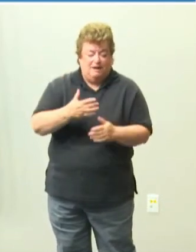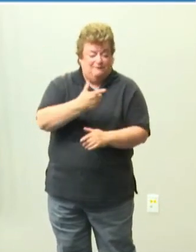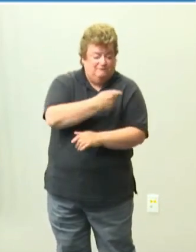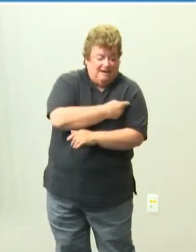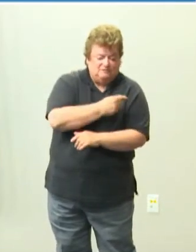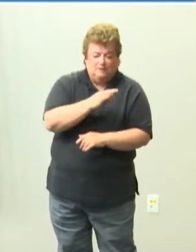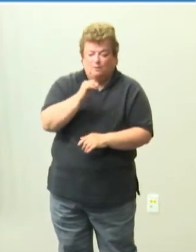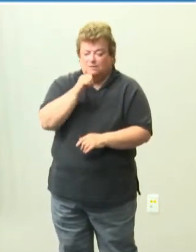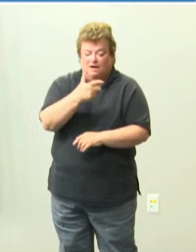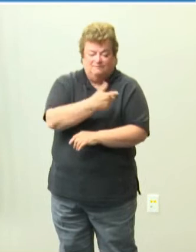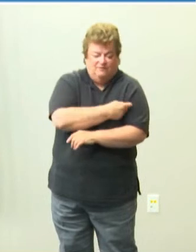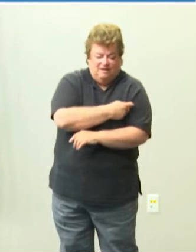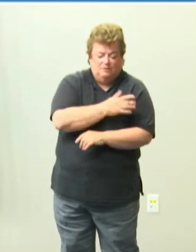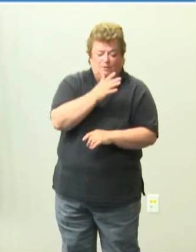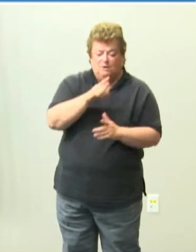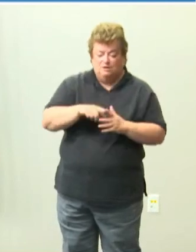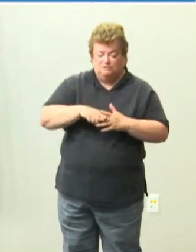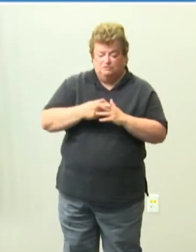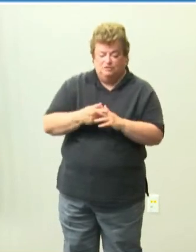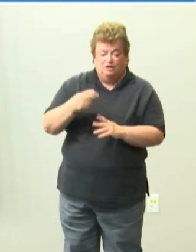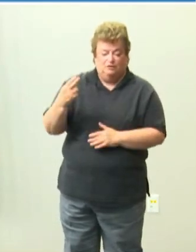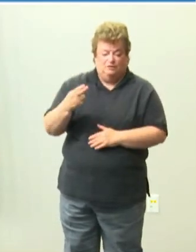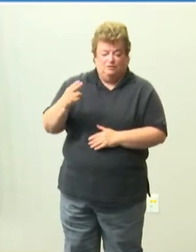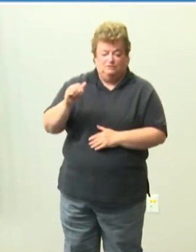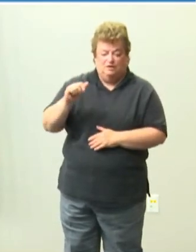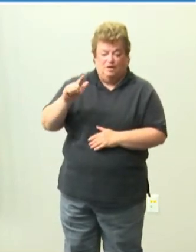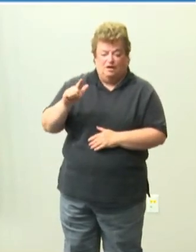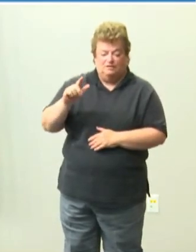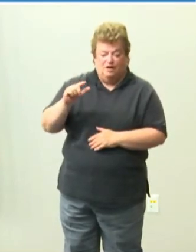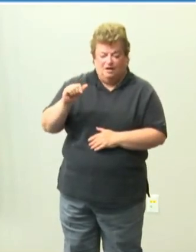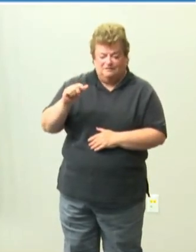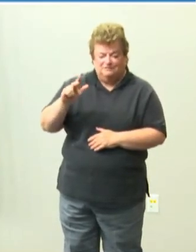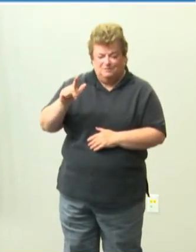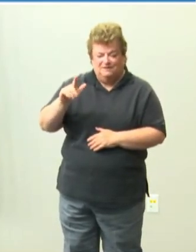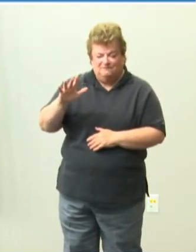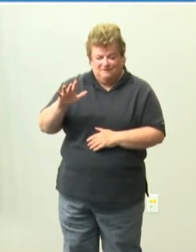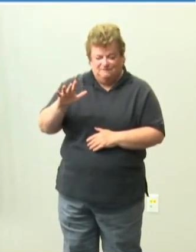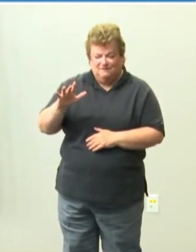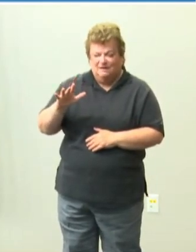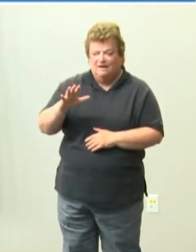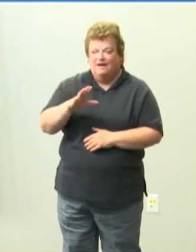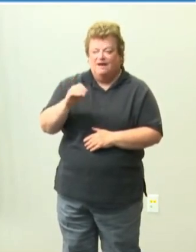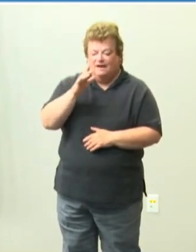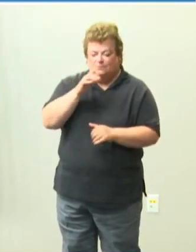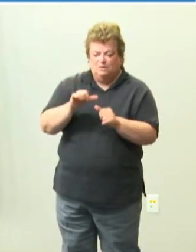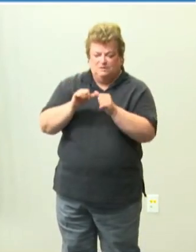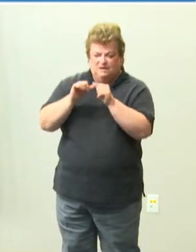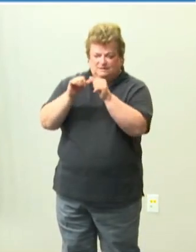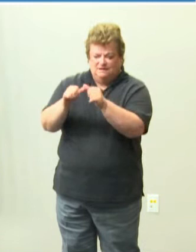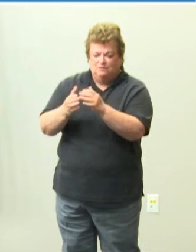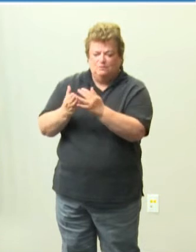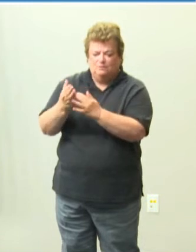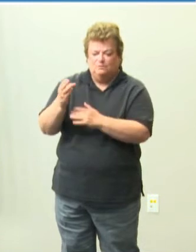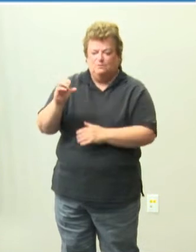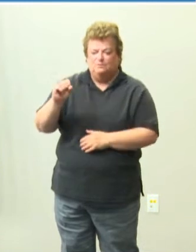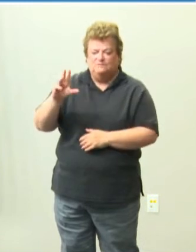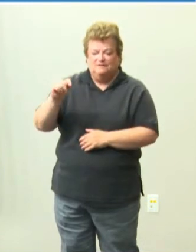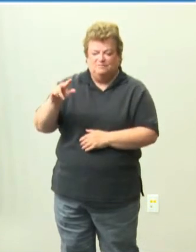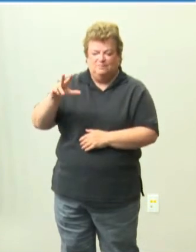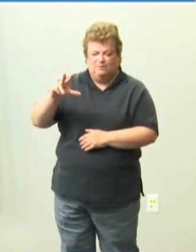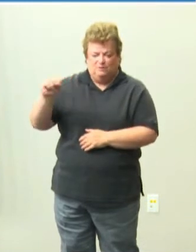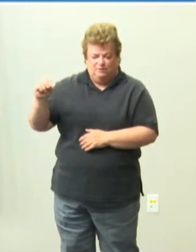go into effect on Thursday, August 26th at 12:01 a.m. and continue through September 30th